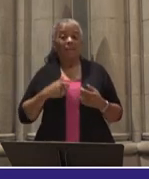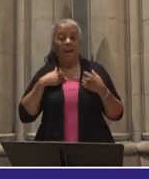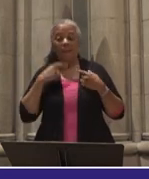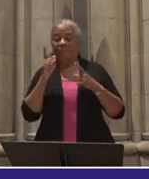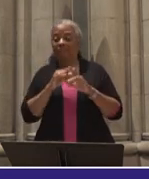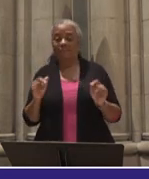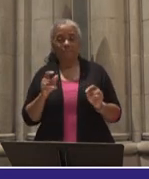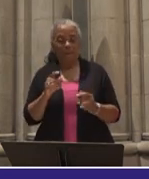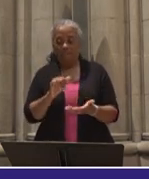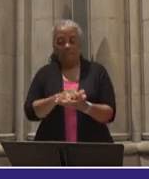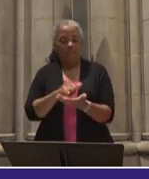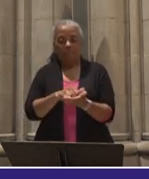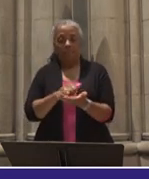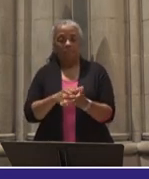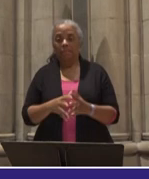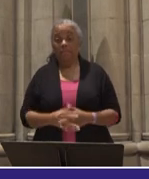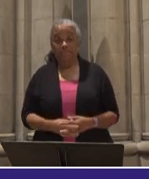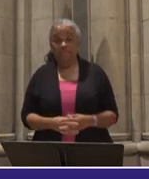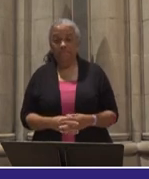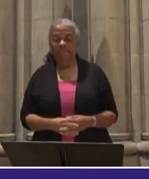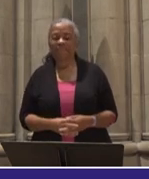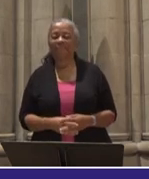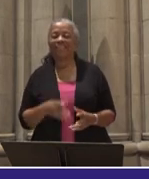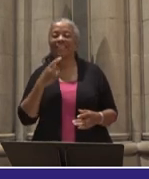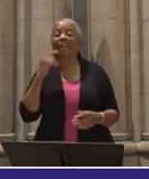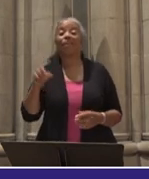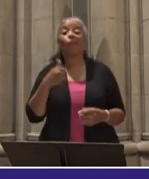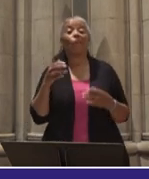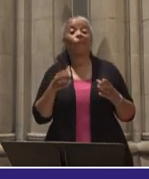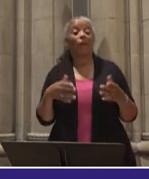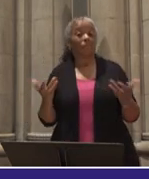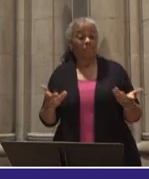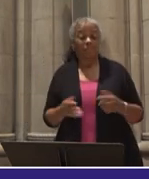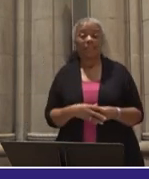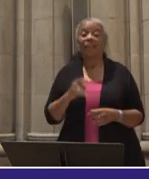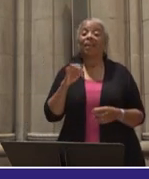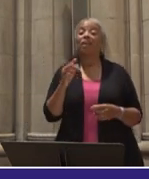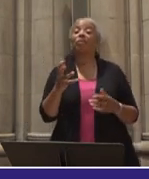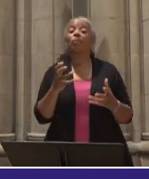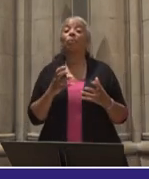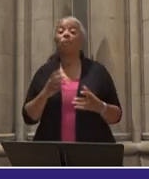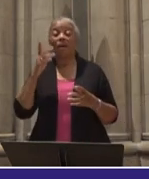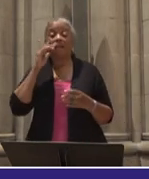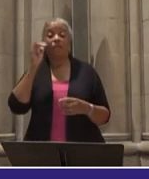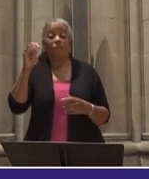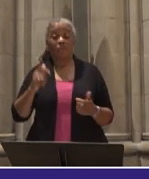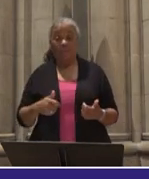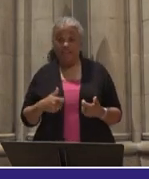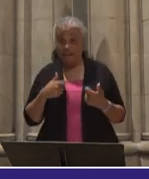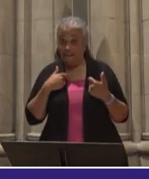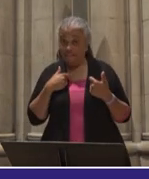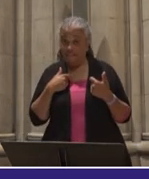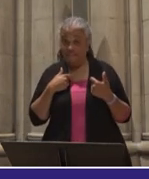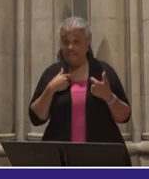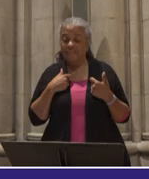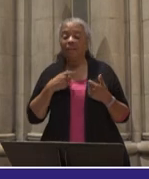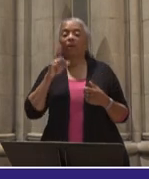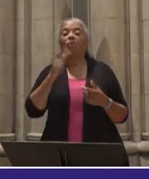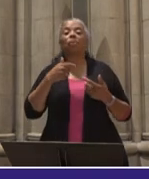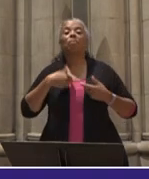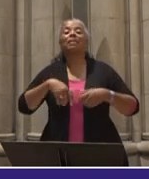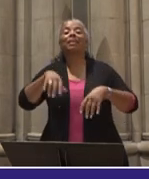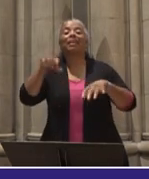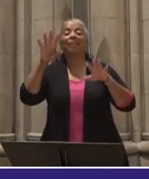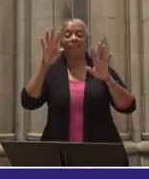the same time. Put another way, if you want eternal life, you must give up